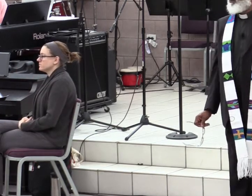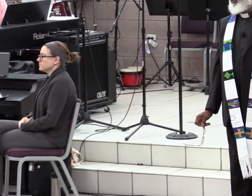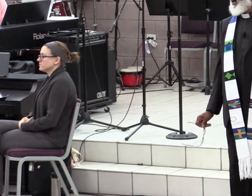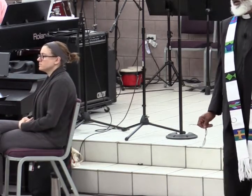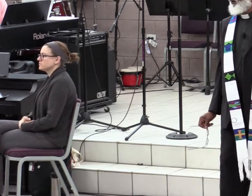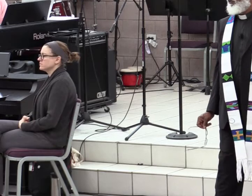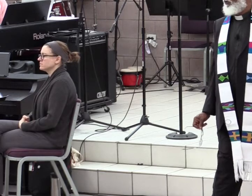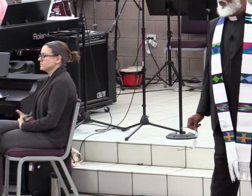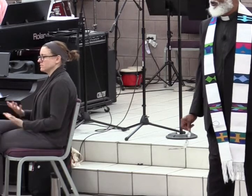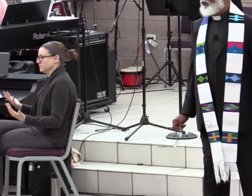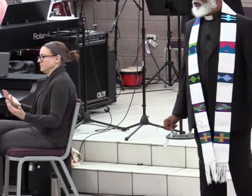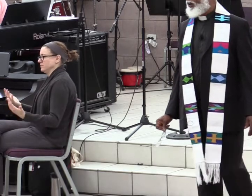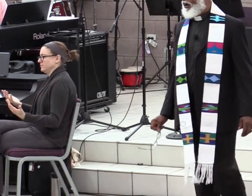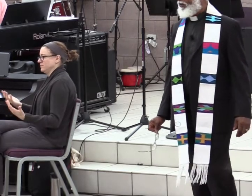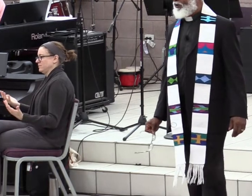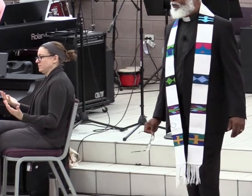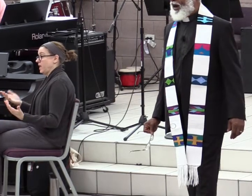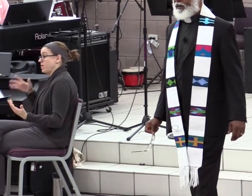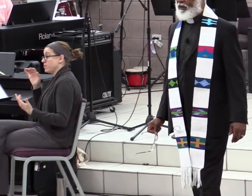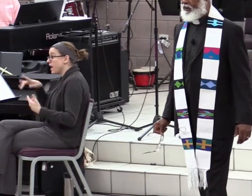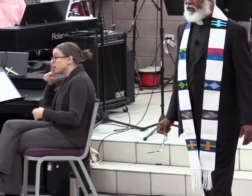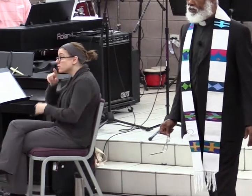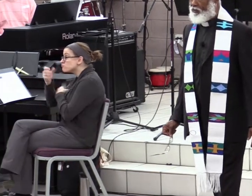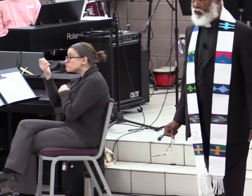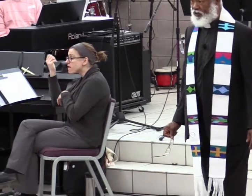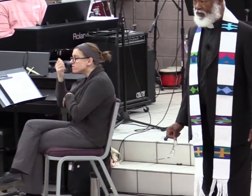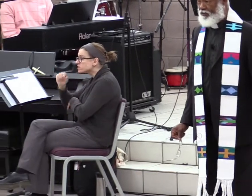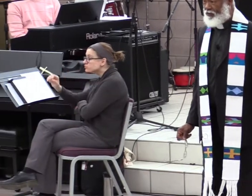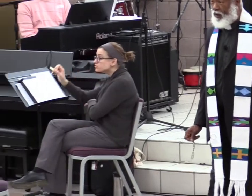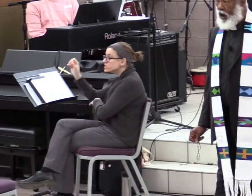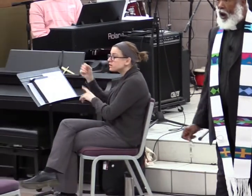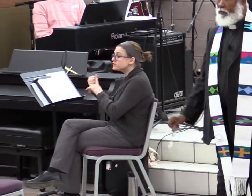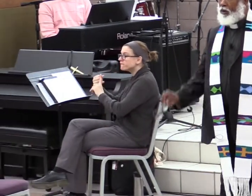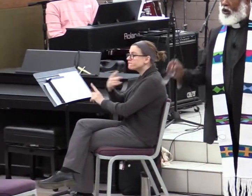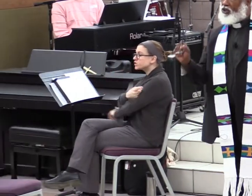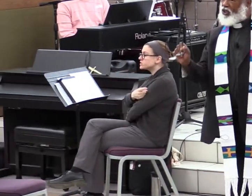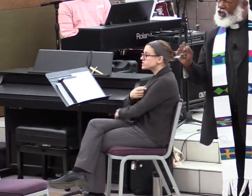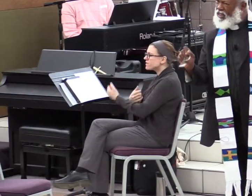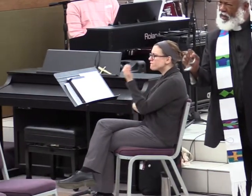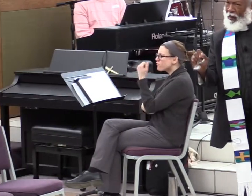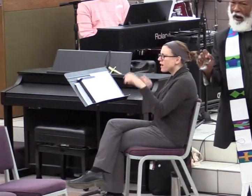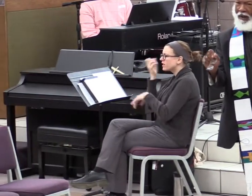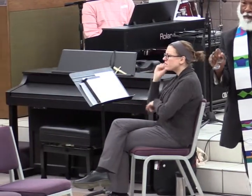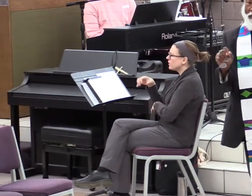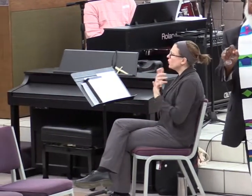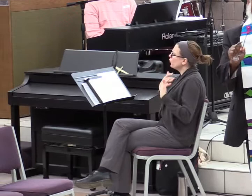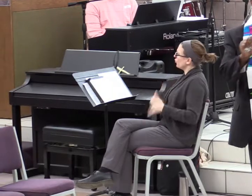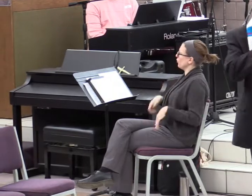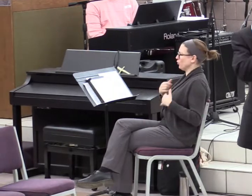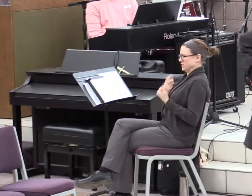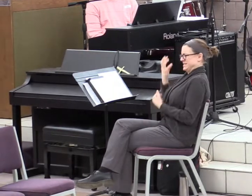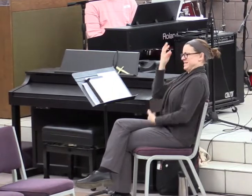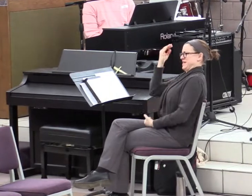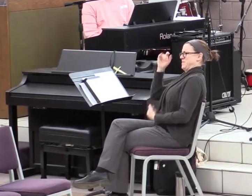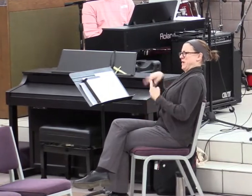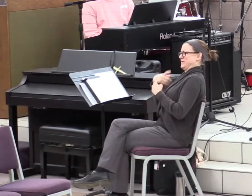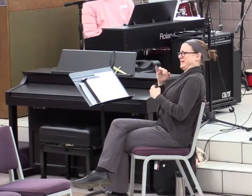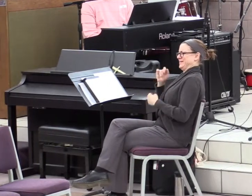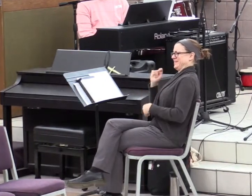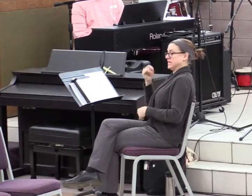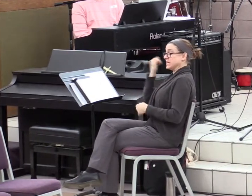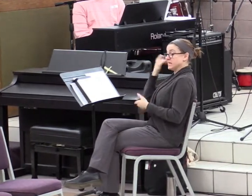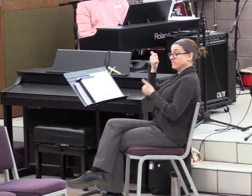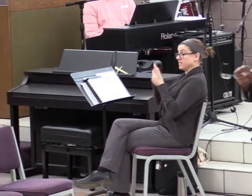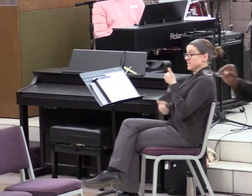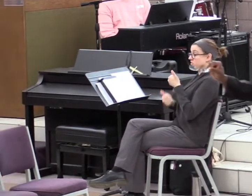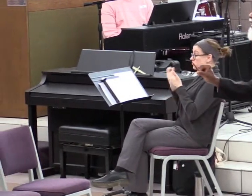Y'all tell me that ain't revolutionary, radical, and subversive. Because just think about it. If each one